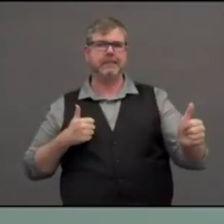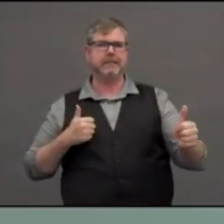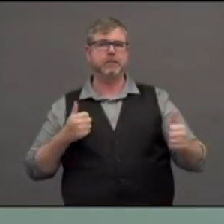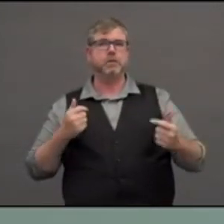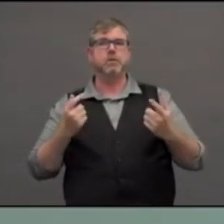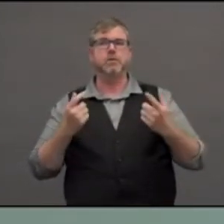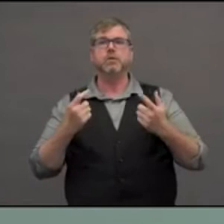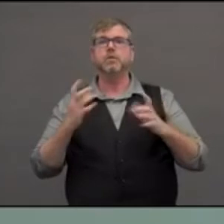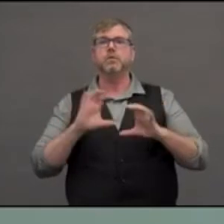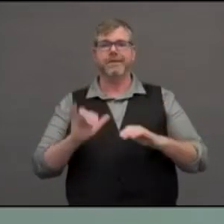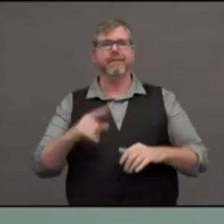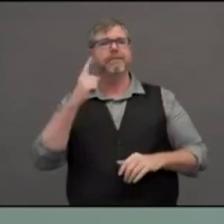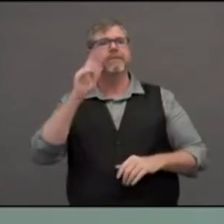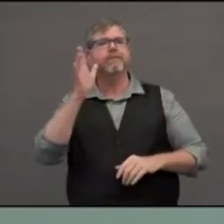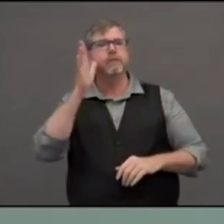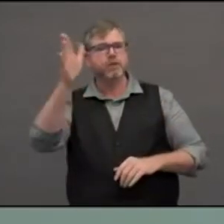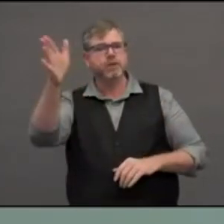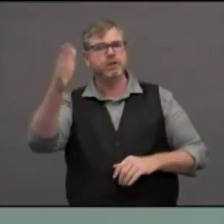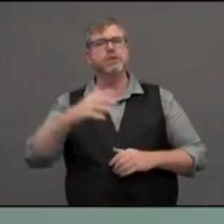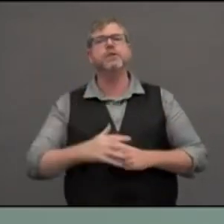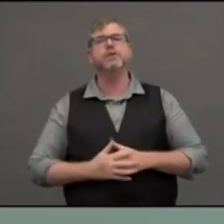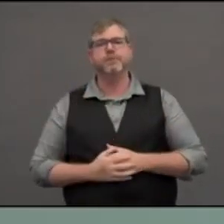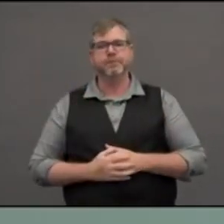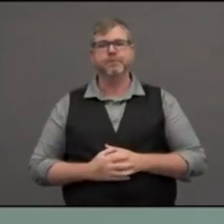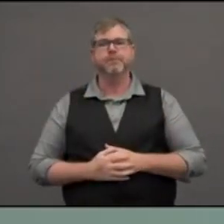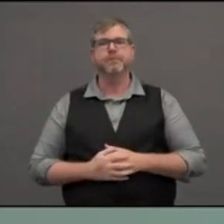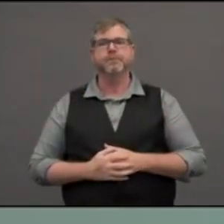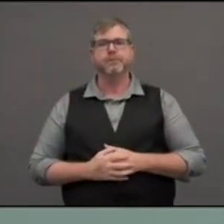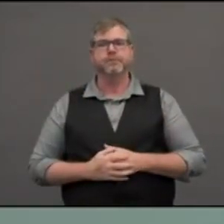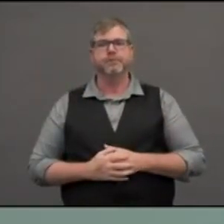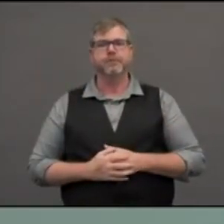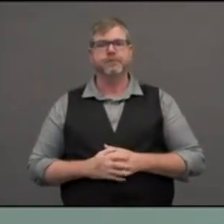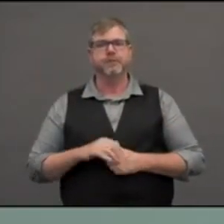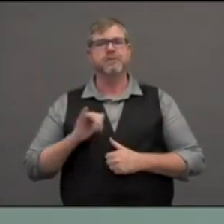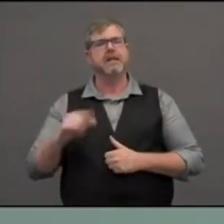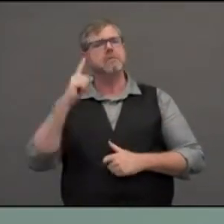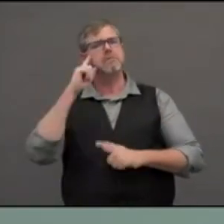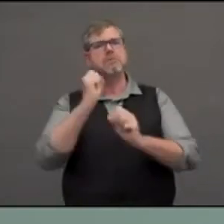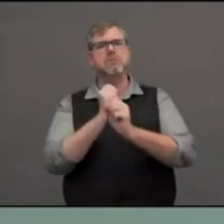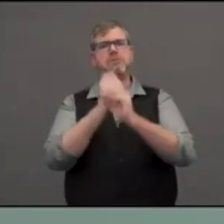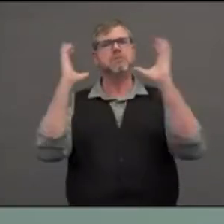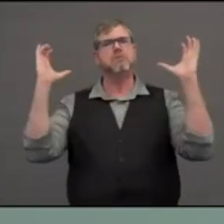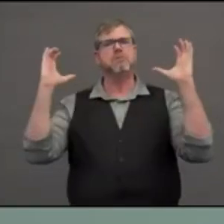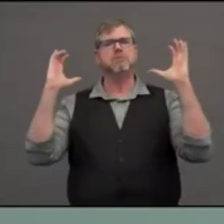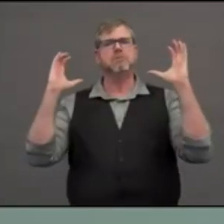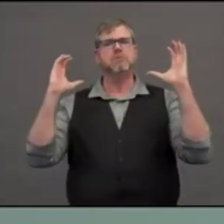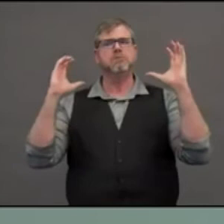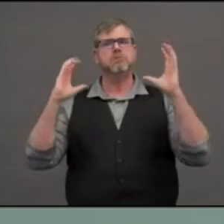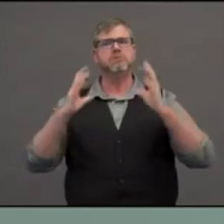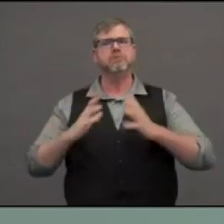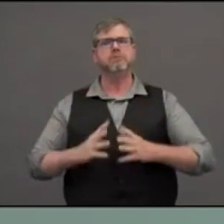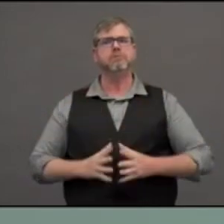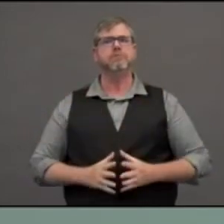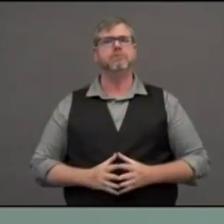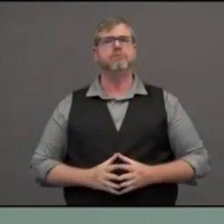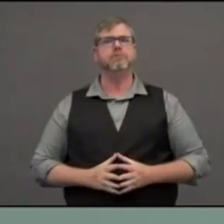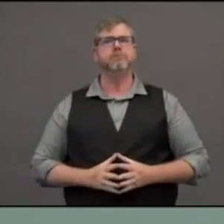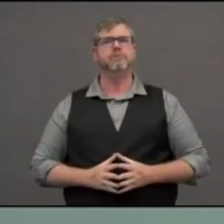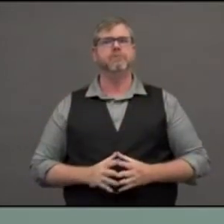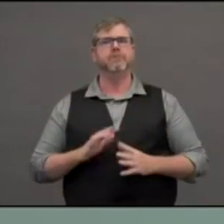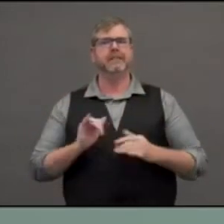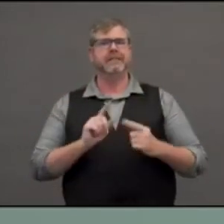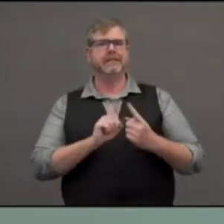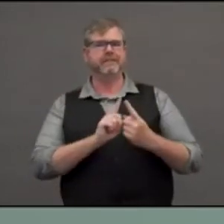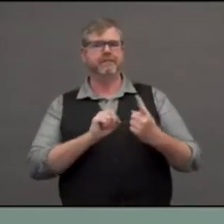a better future. And so this notion of staying away as a way to show